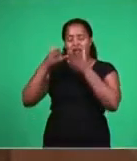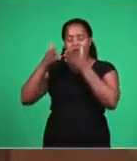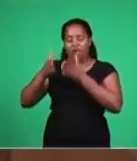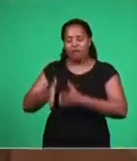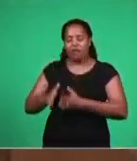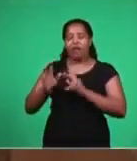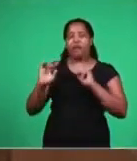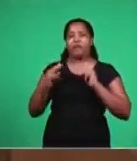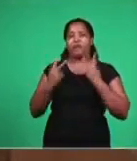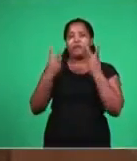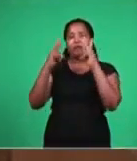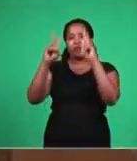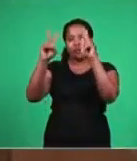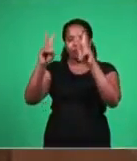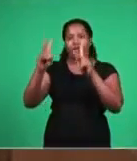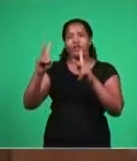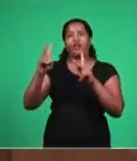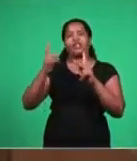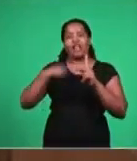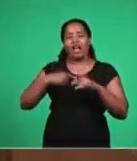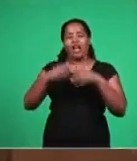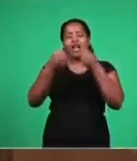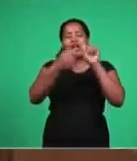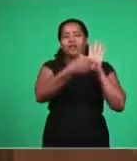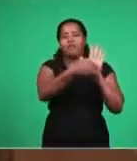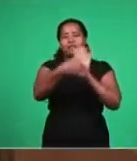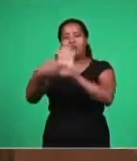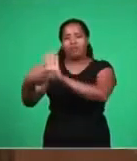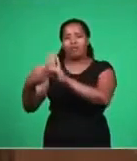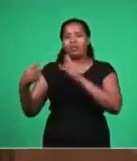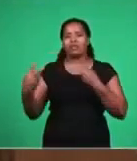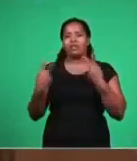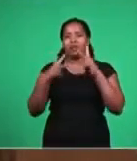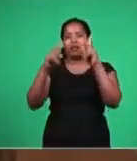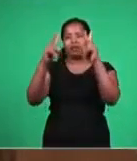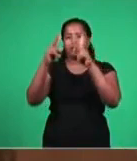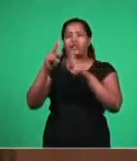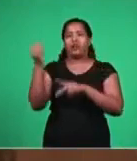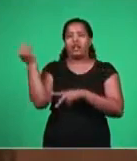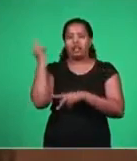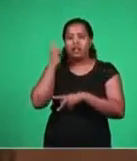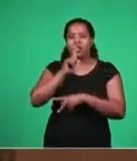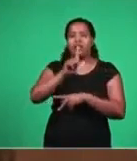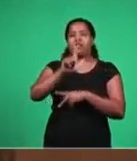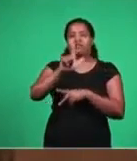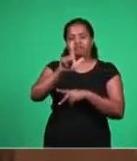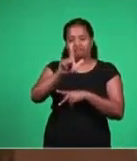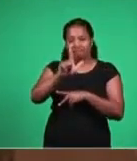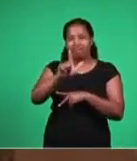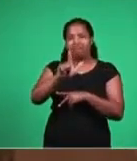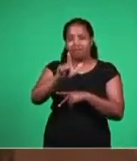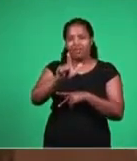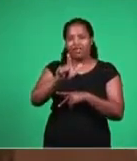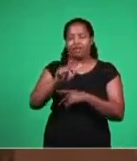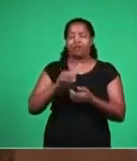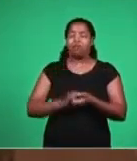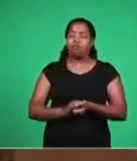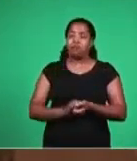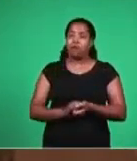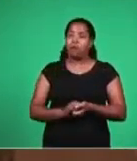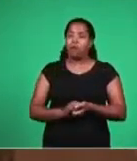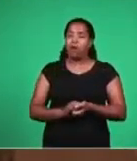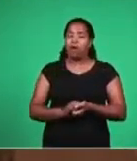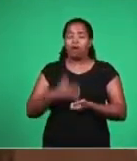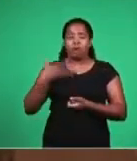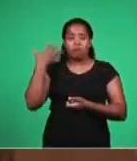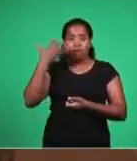the church is a victorious church that counts its victories. And so, it is the appropriate